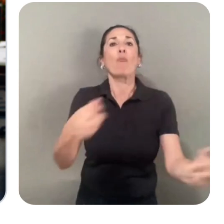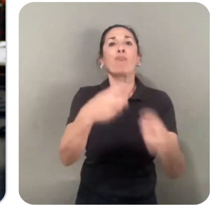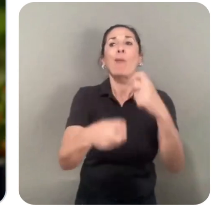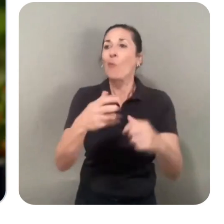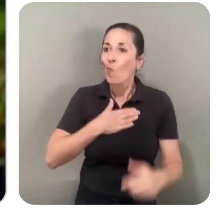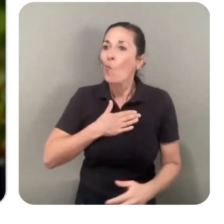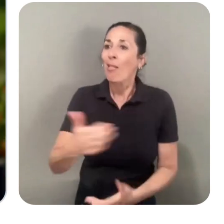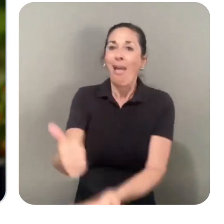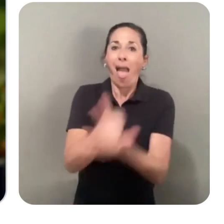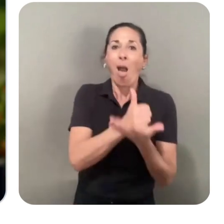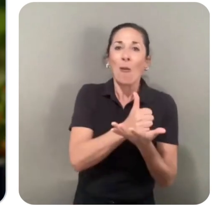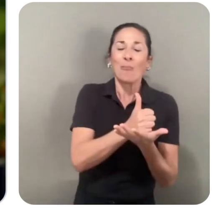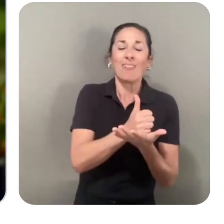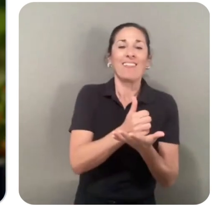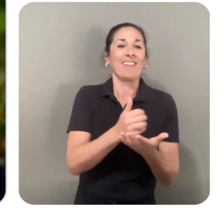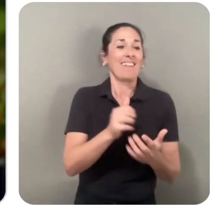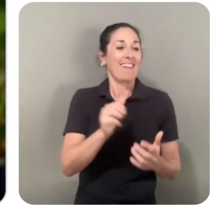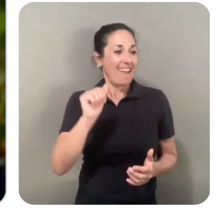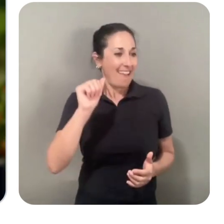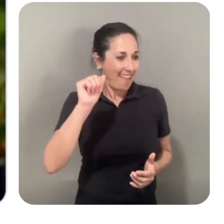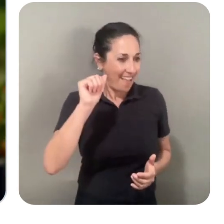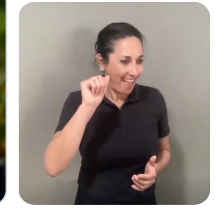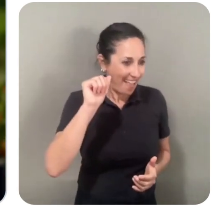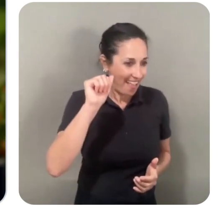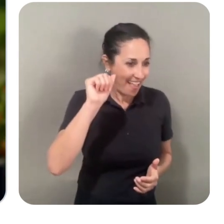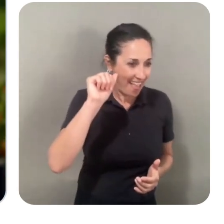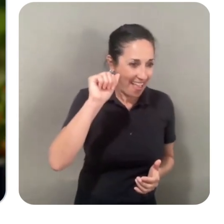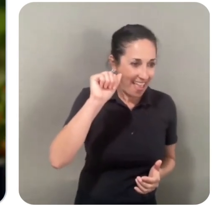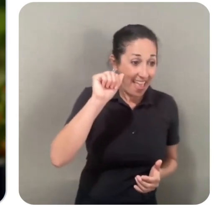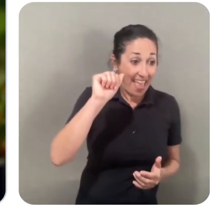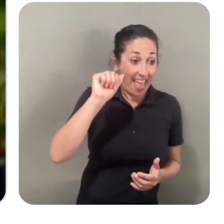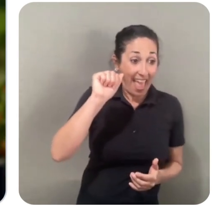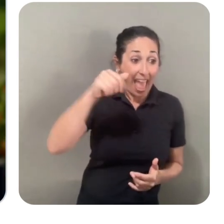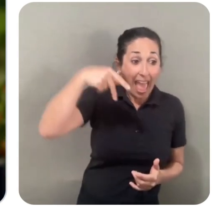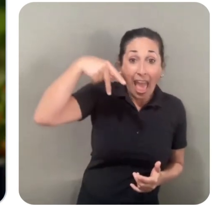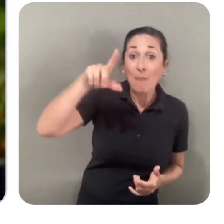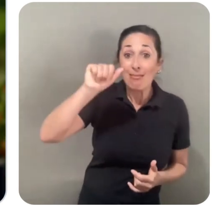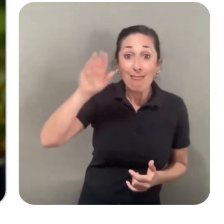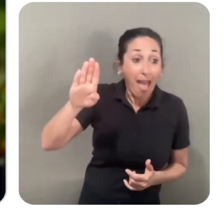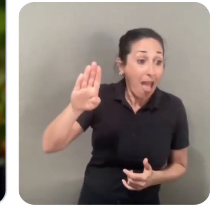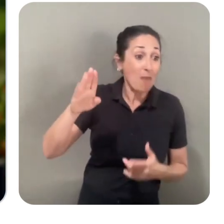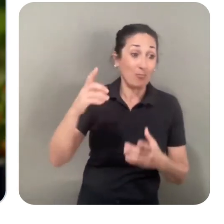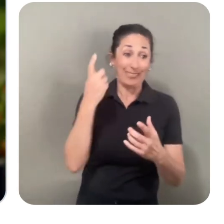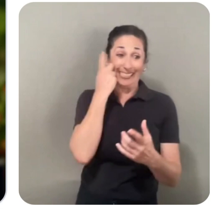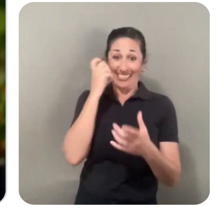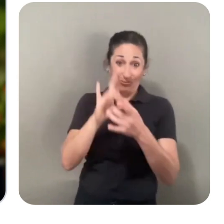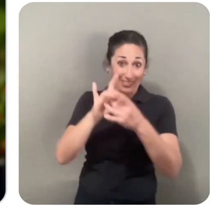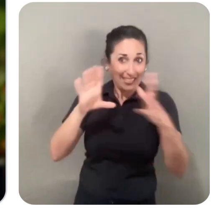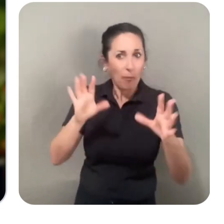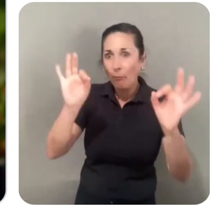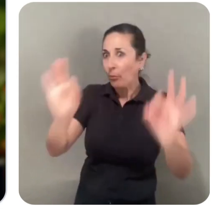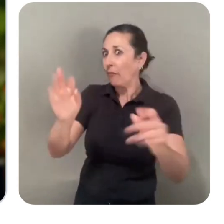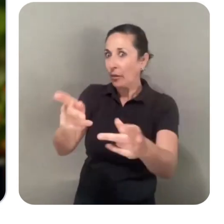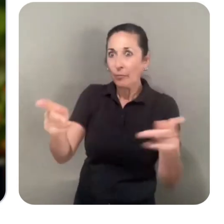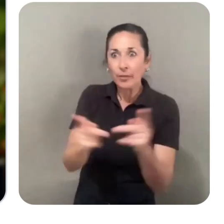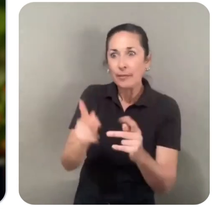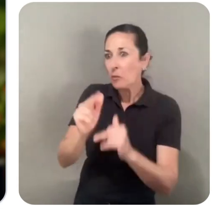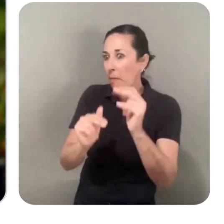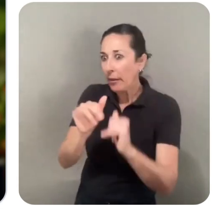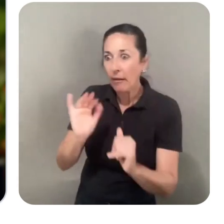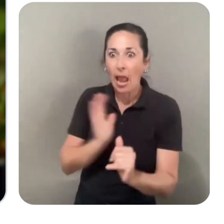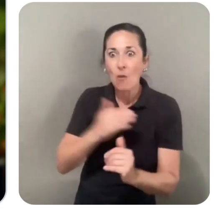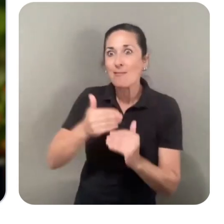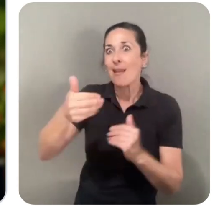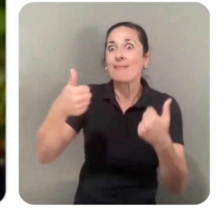help. App Lab, now early access, had just released and was the perfect place to build our next game and grow